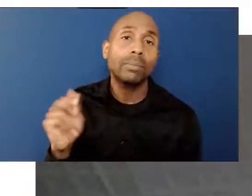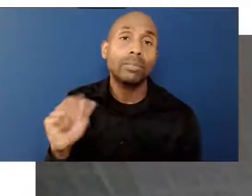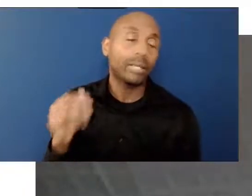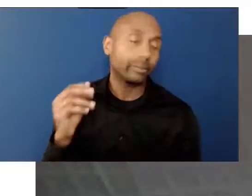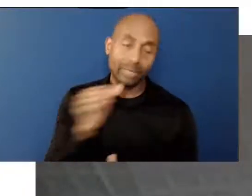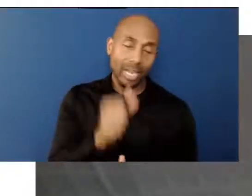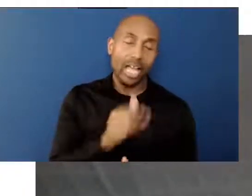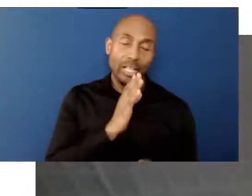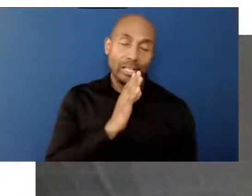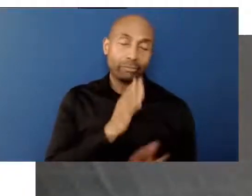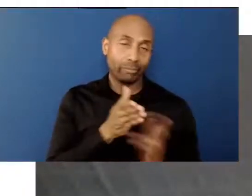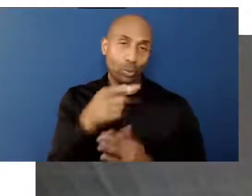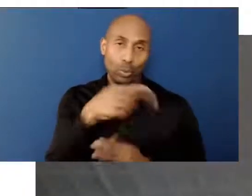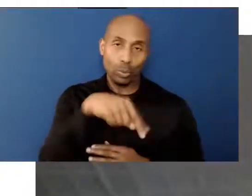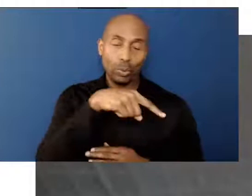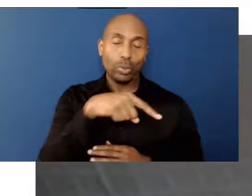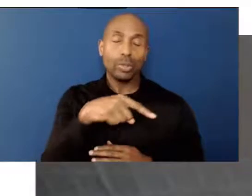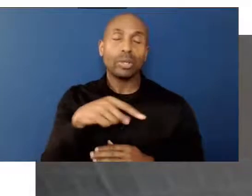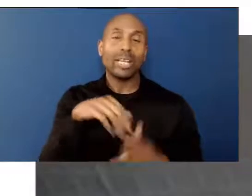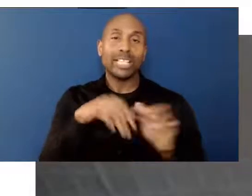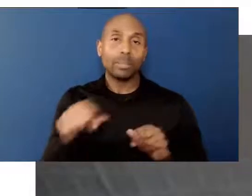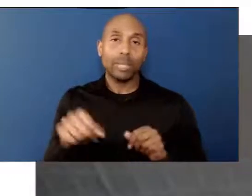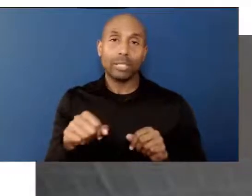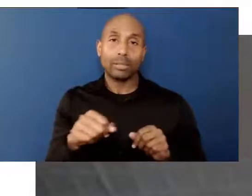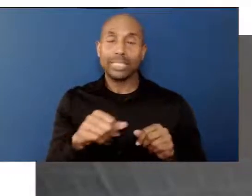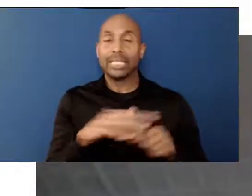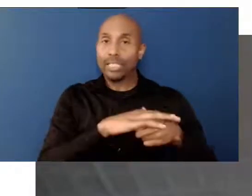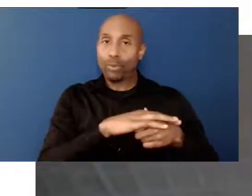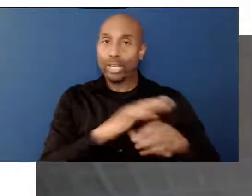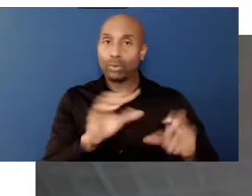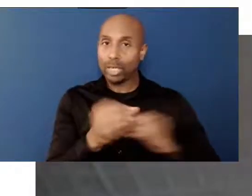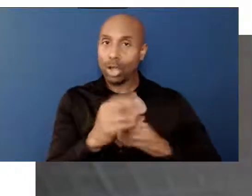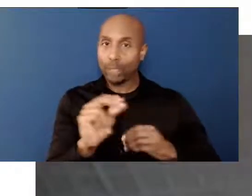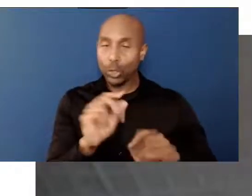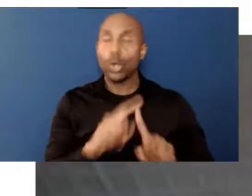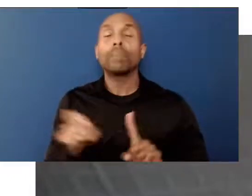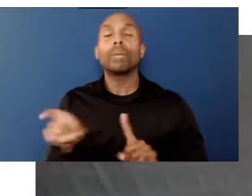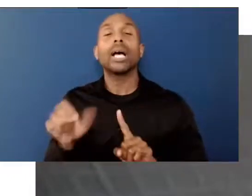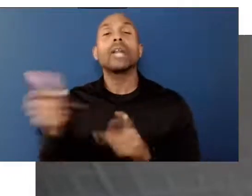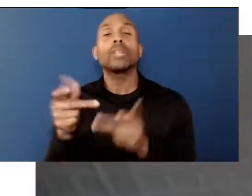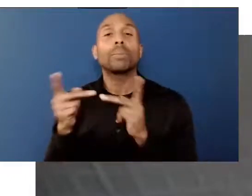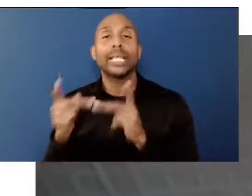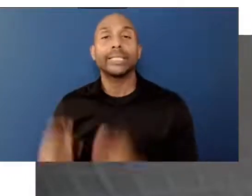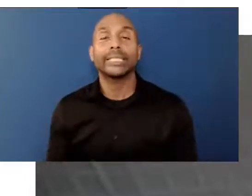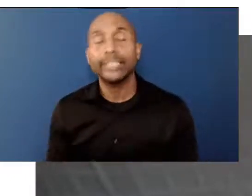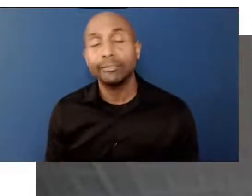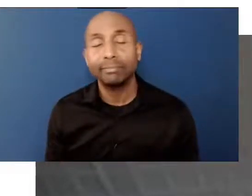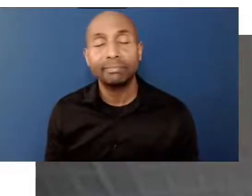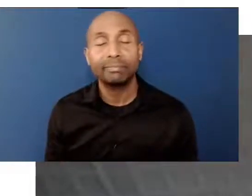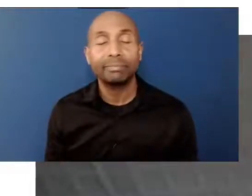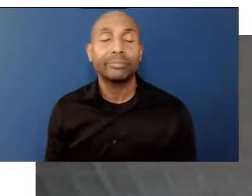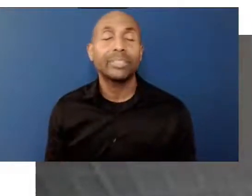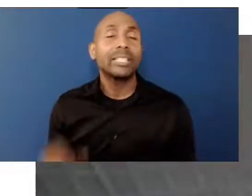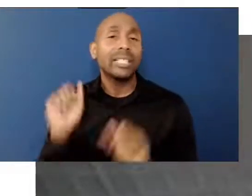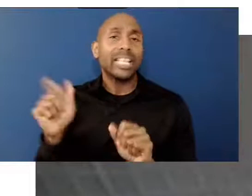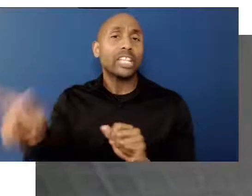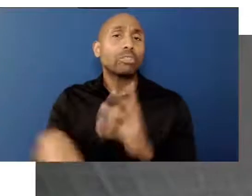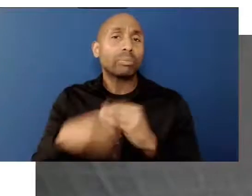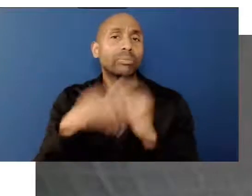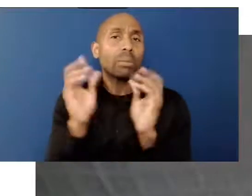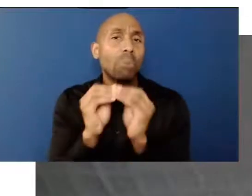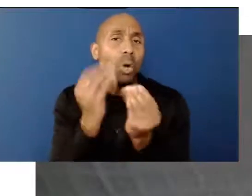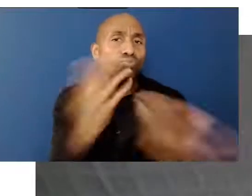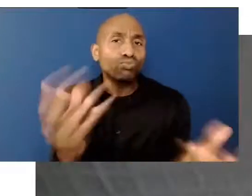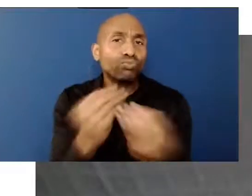that we've been advising small business and things to kind of look to. So I was just wondering if you can give some insight on, what's